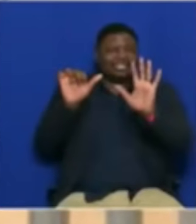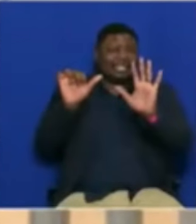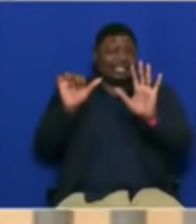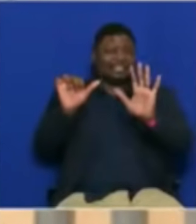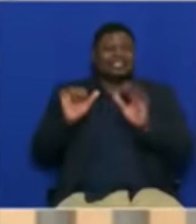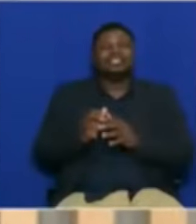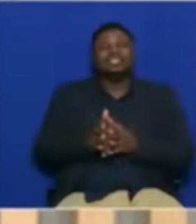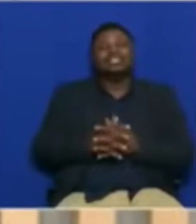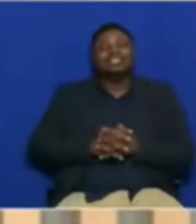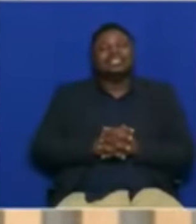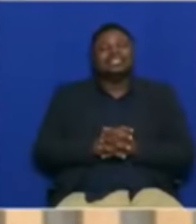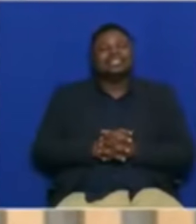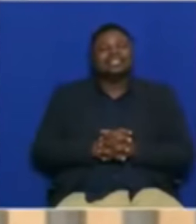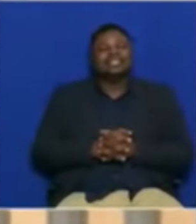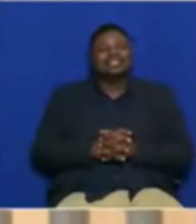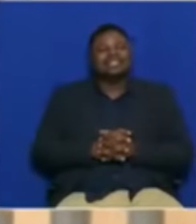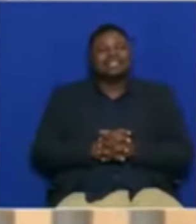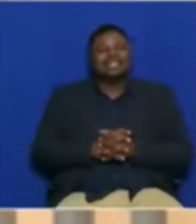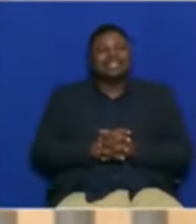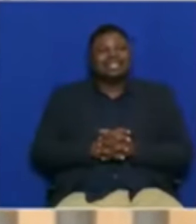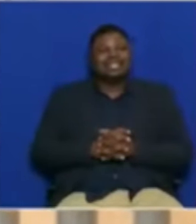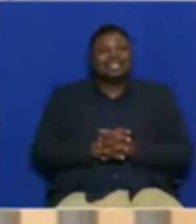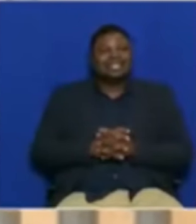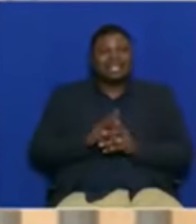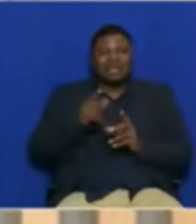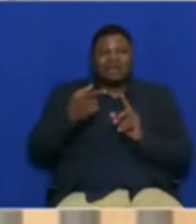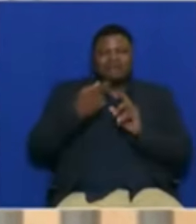We dealt from page 2373.